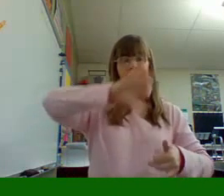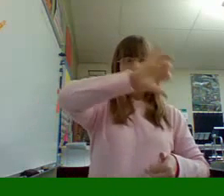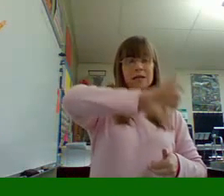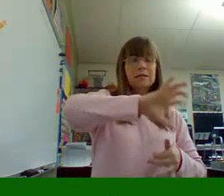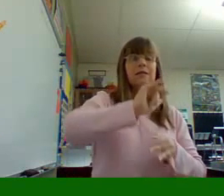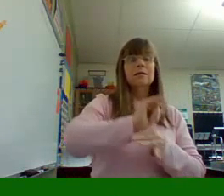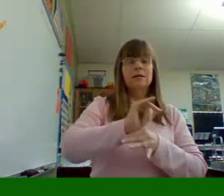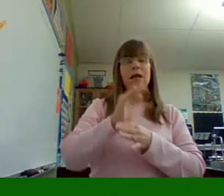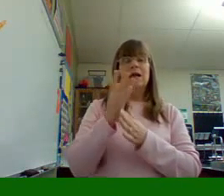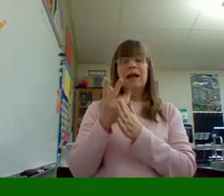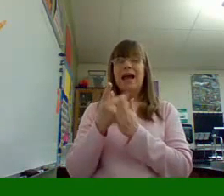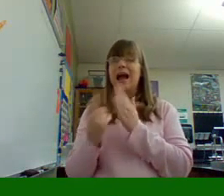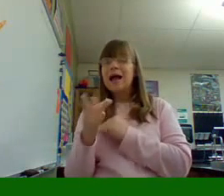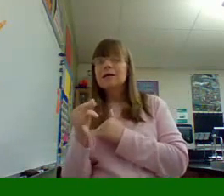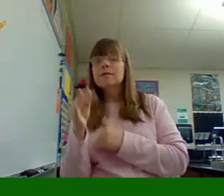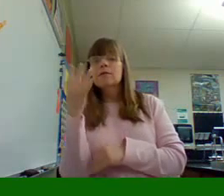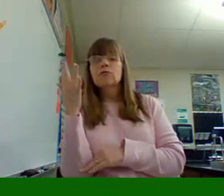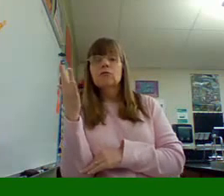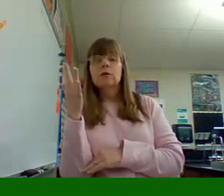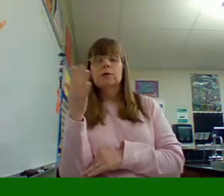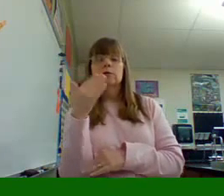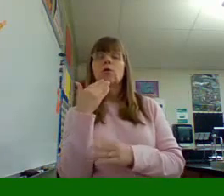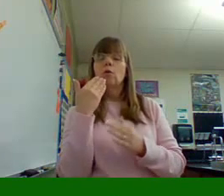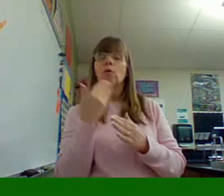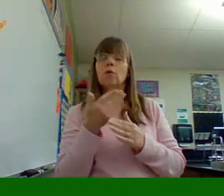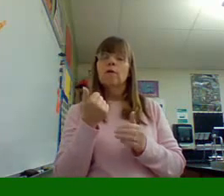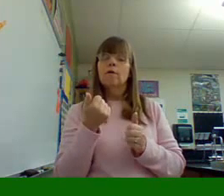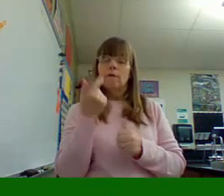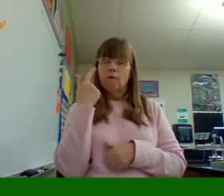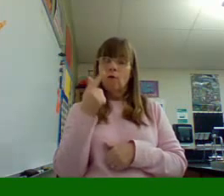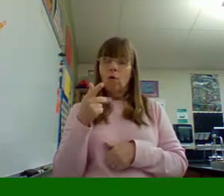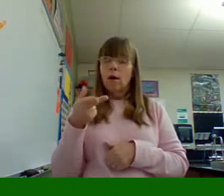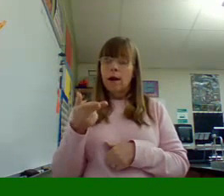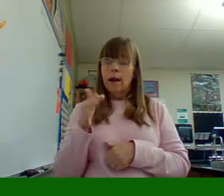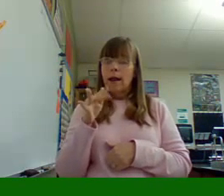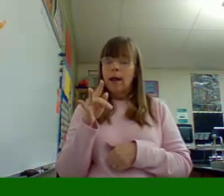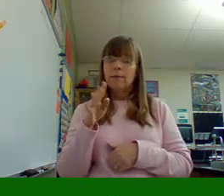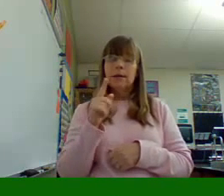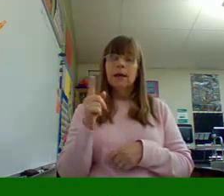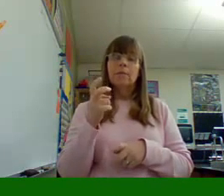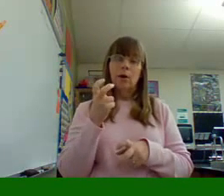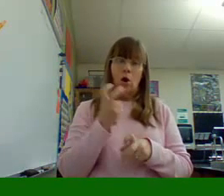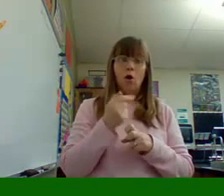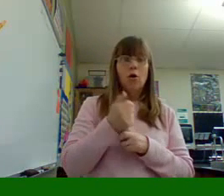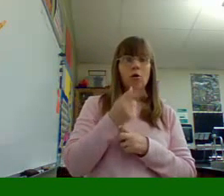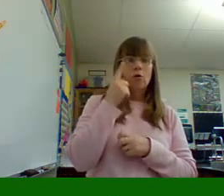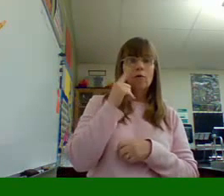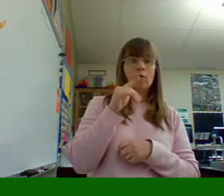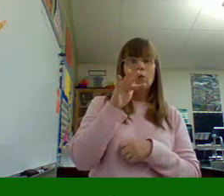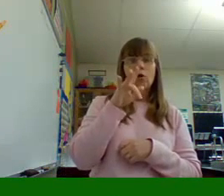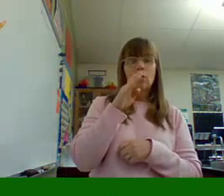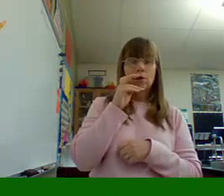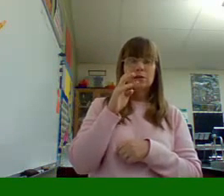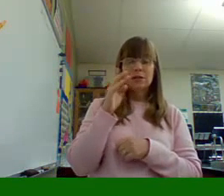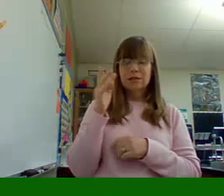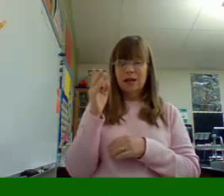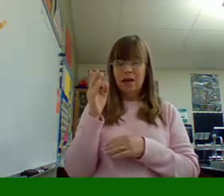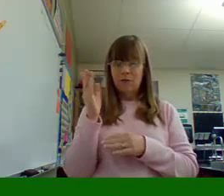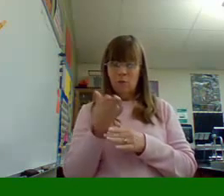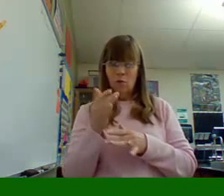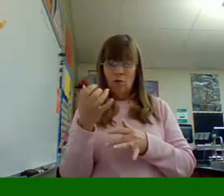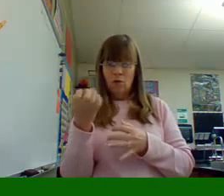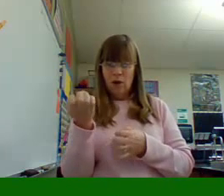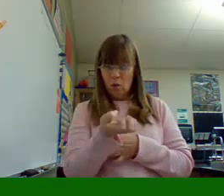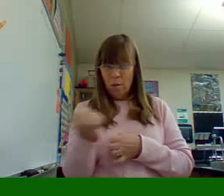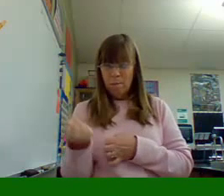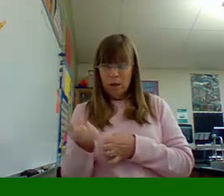species. So it's good for the habitat, but it is harder for the loggers because they have to move their big equipment in between the